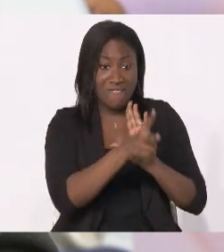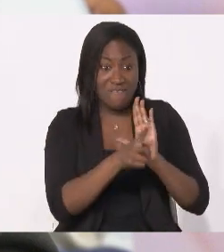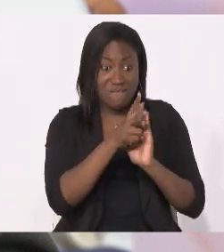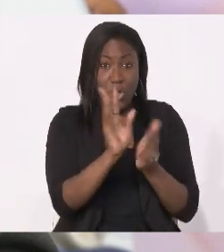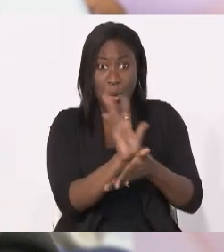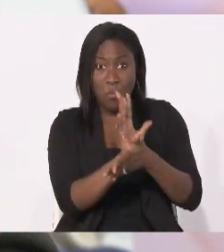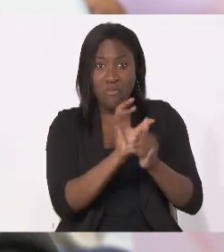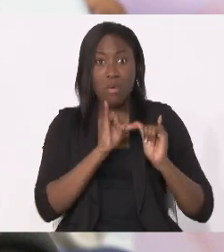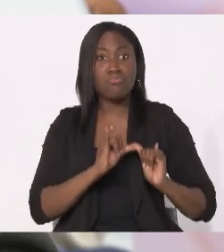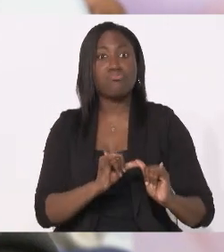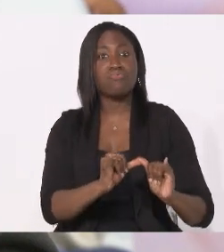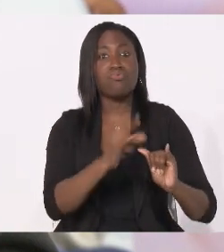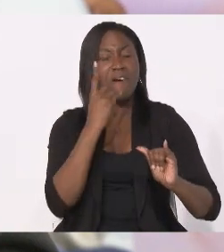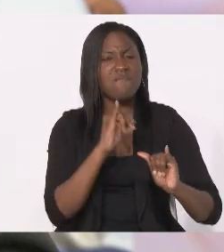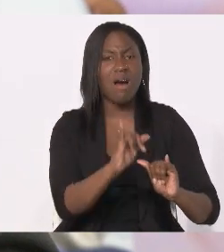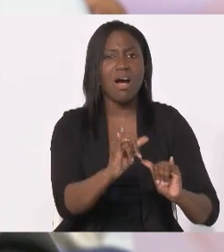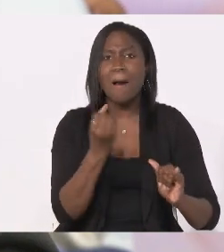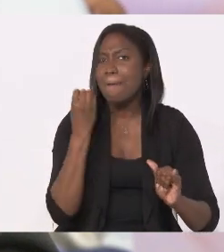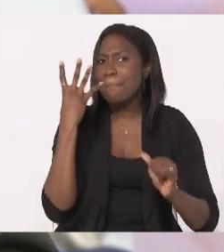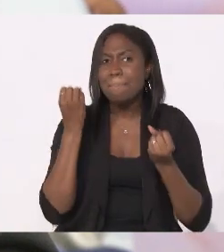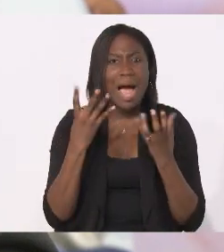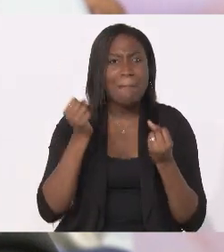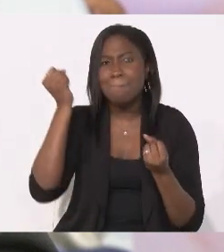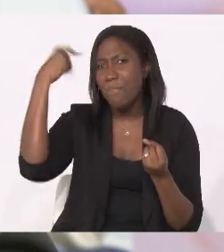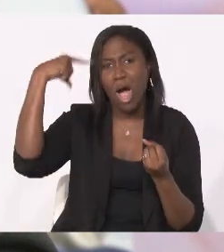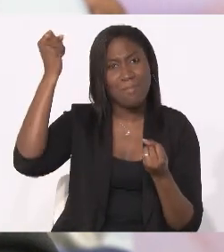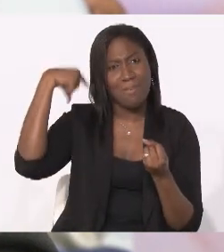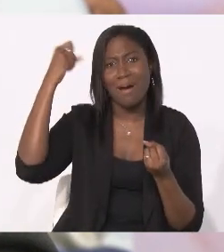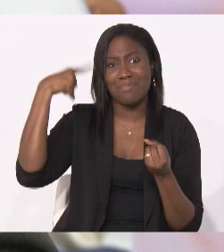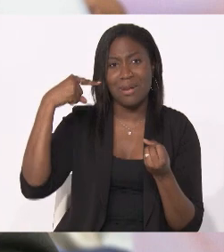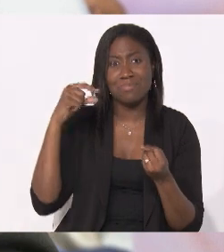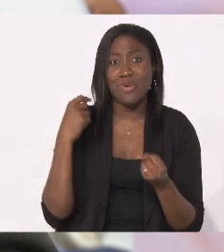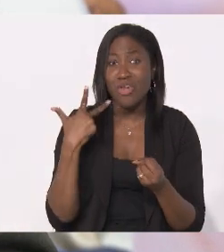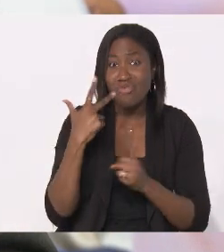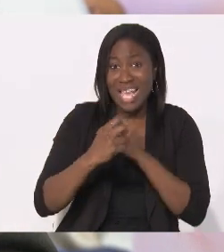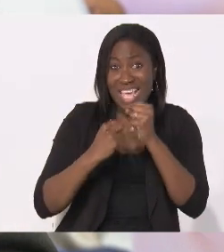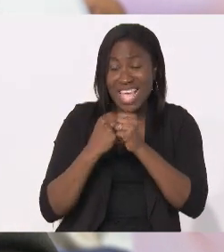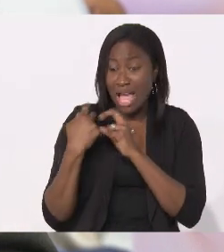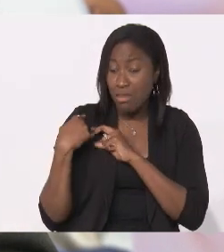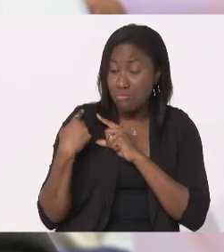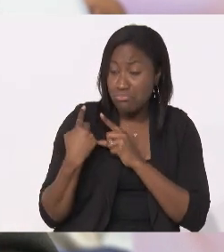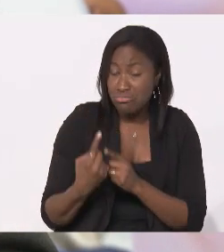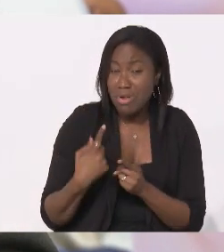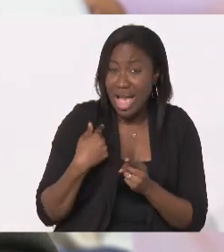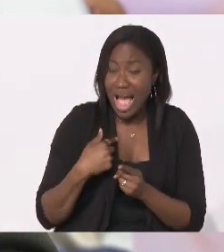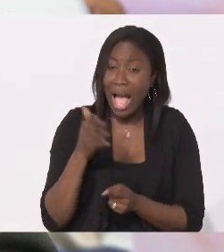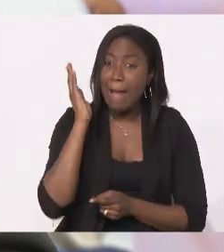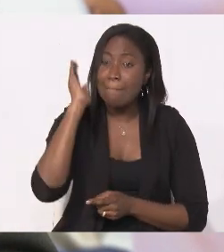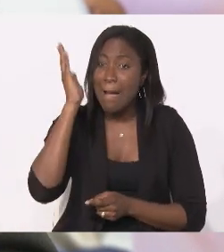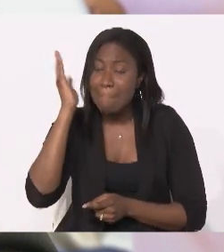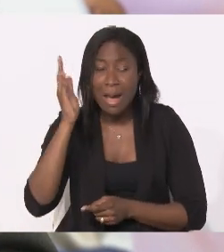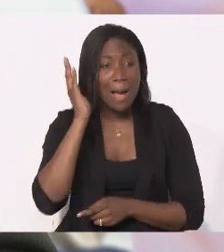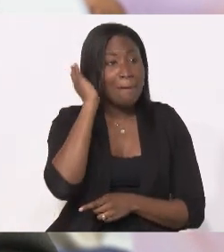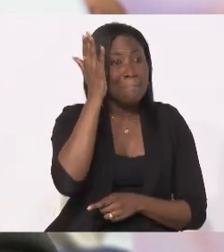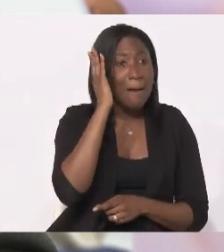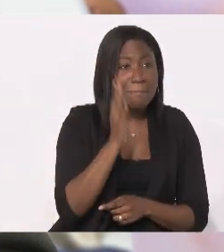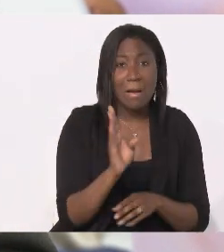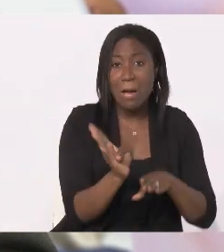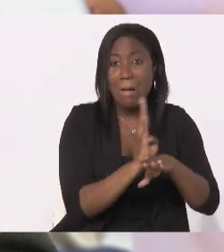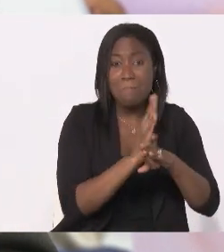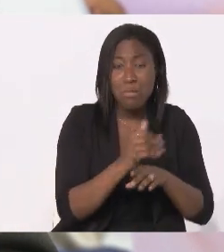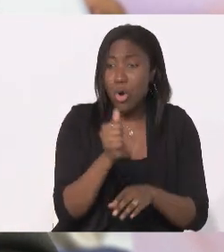films and projects. And what a number of them said is, I don't watch local TV. I don't watch local TV. I'm like, how do you